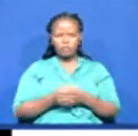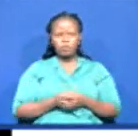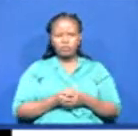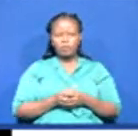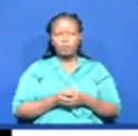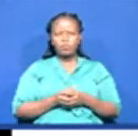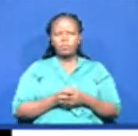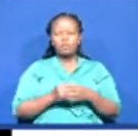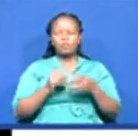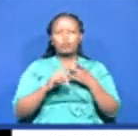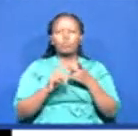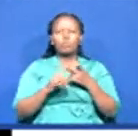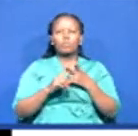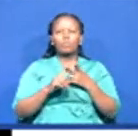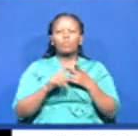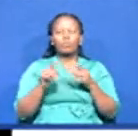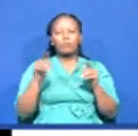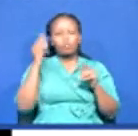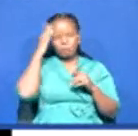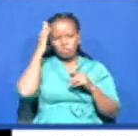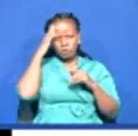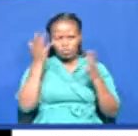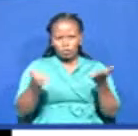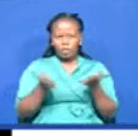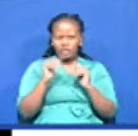And remember to safeguard our boundaries.